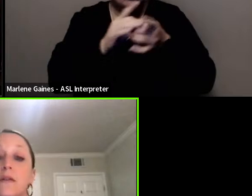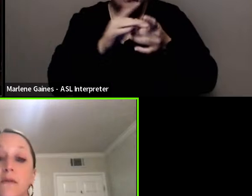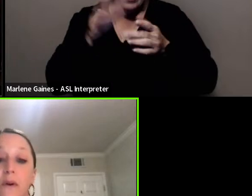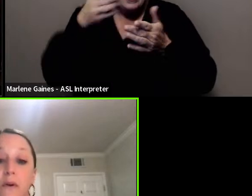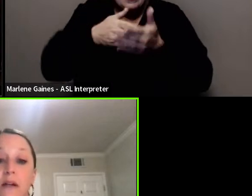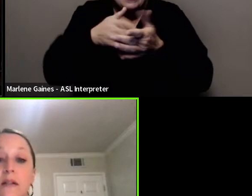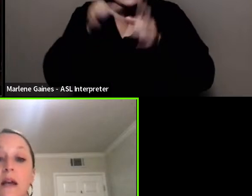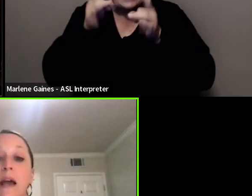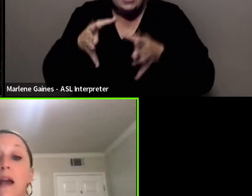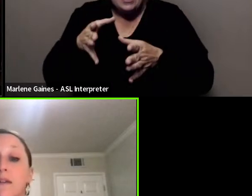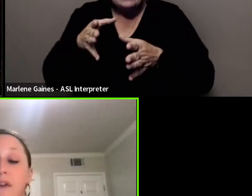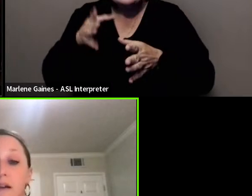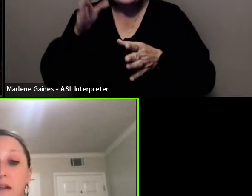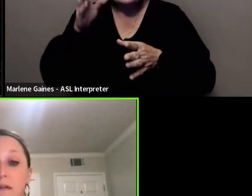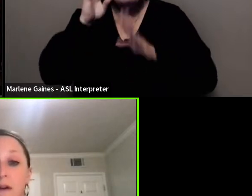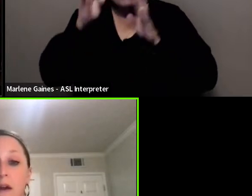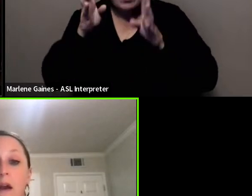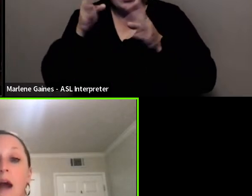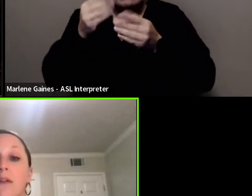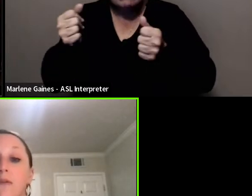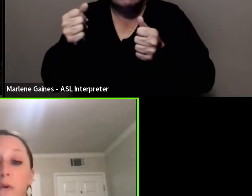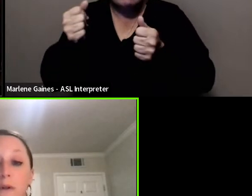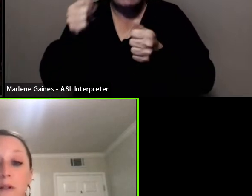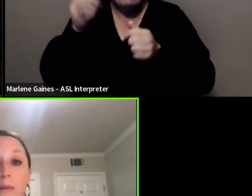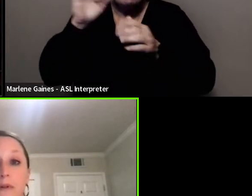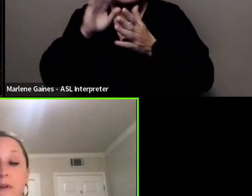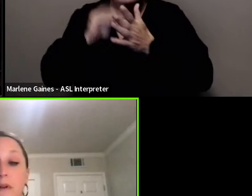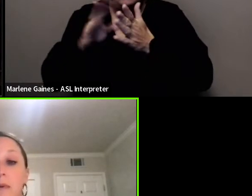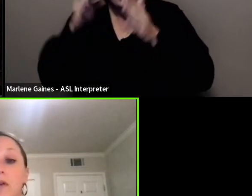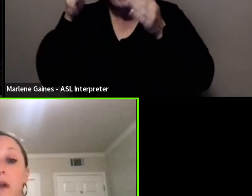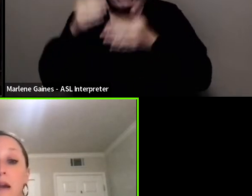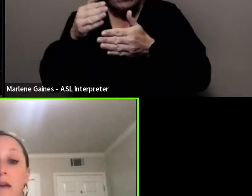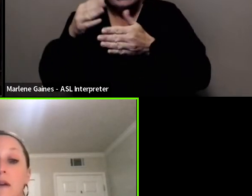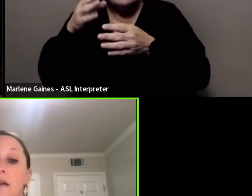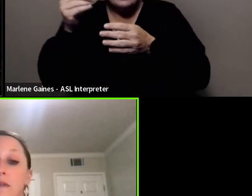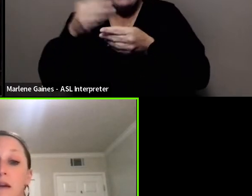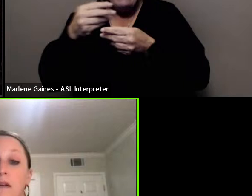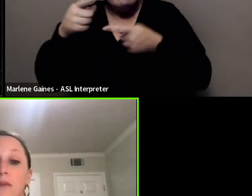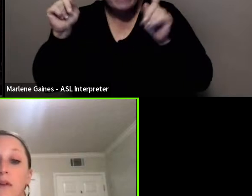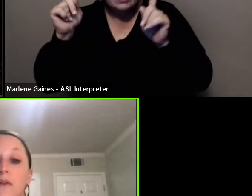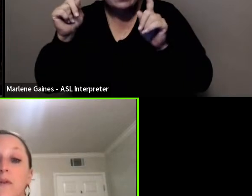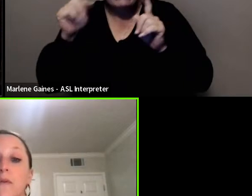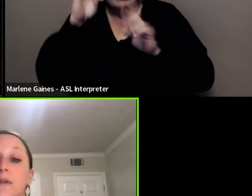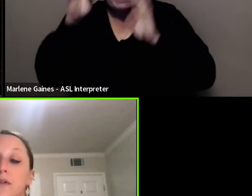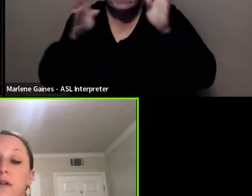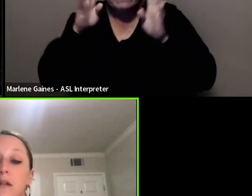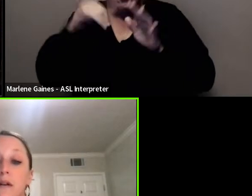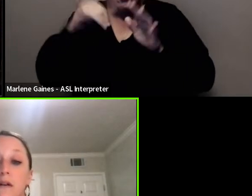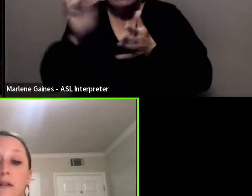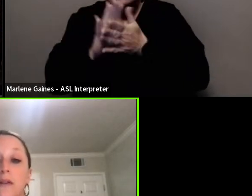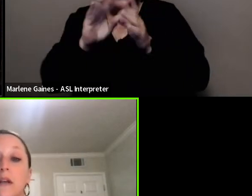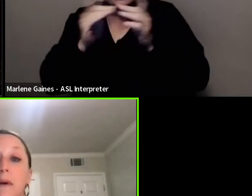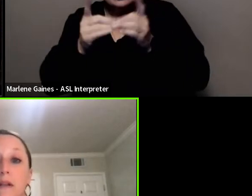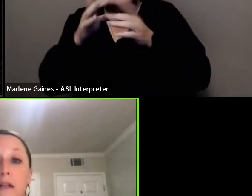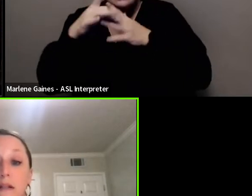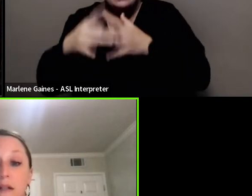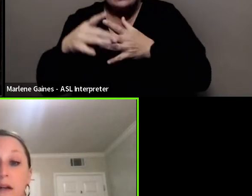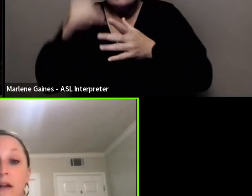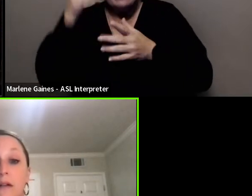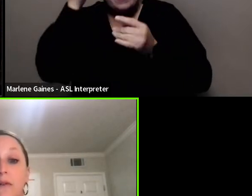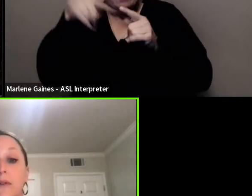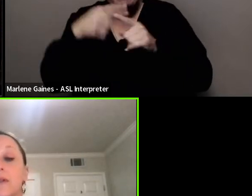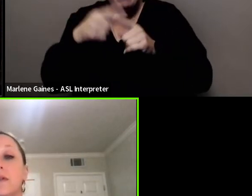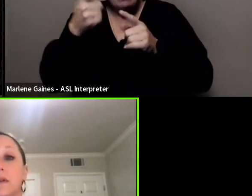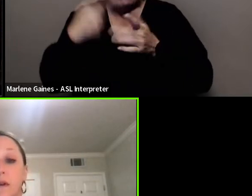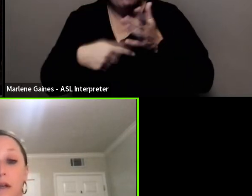solutions that are student-focused and effective. I look forward to the opportunity to be creative and innovative with other school and district leaders to think about the